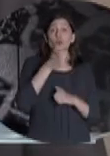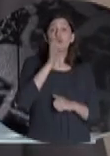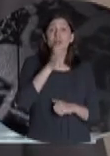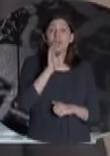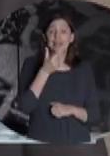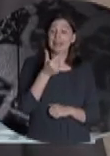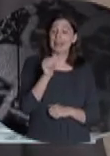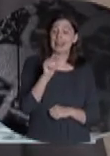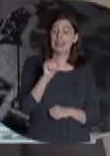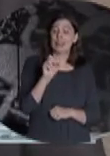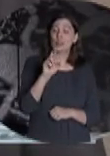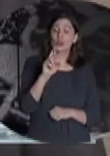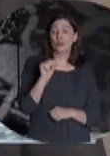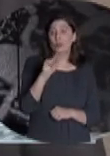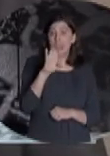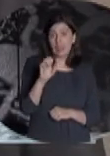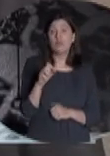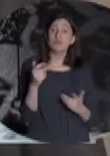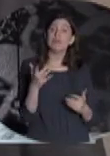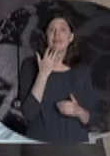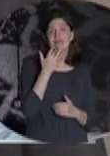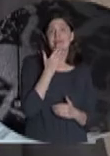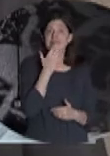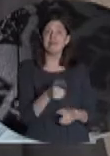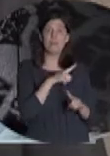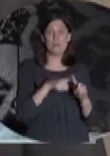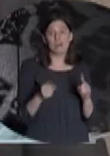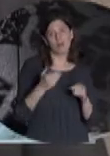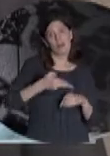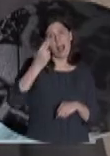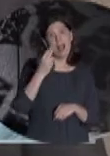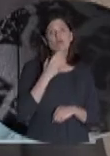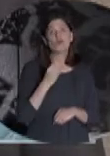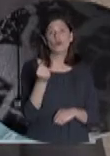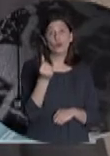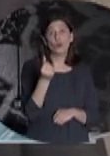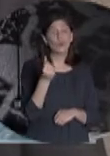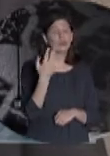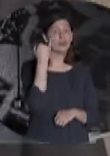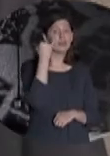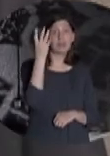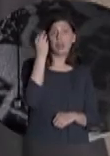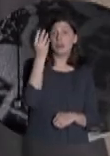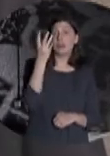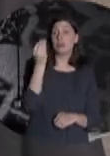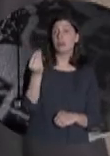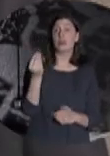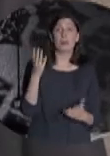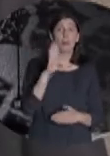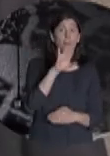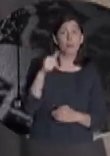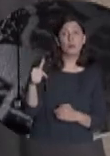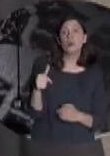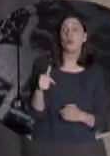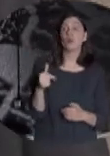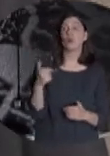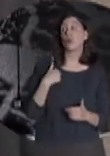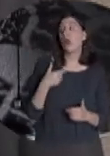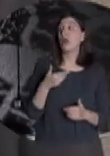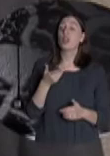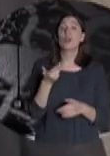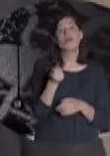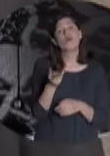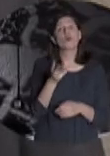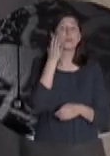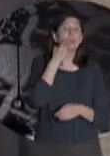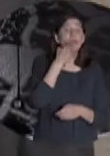things that they taste great, but they have a lot of sugar with them. If you're outside, at a barbecue or something like that, and you're having a few